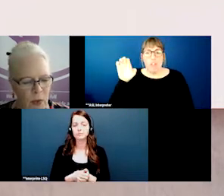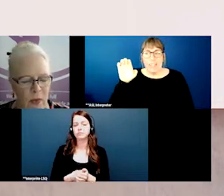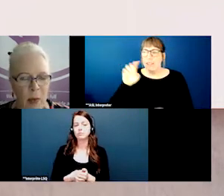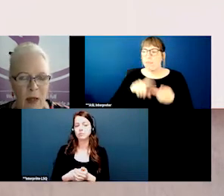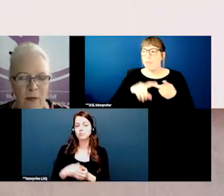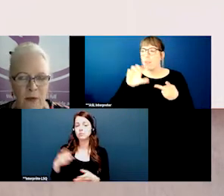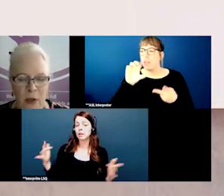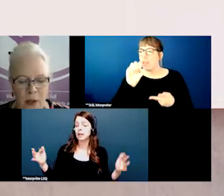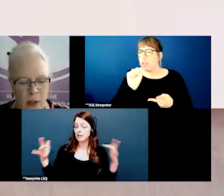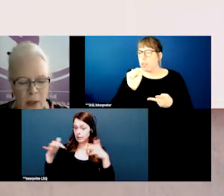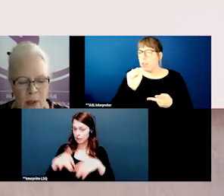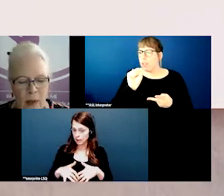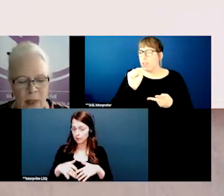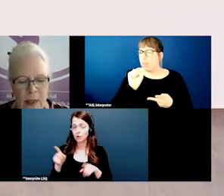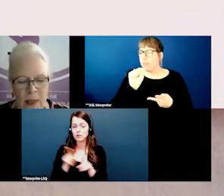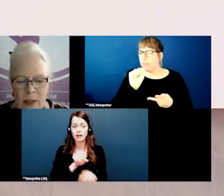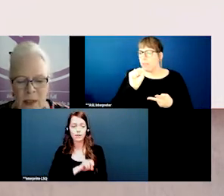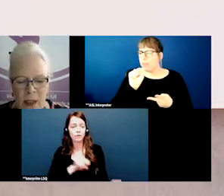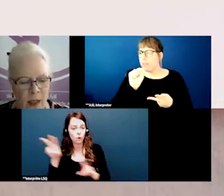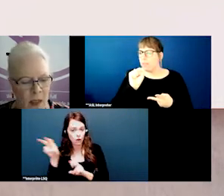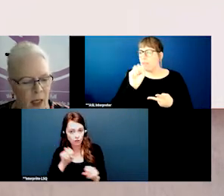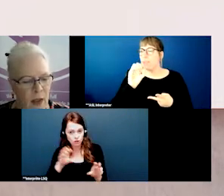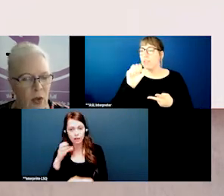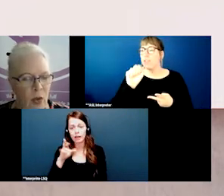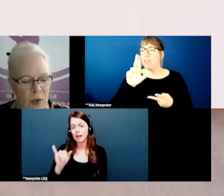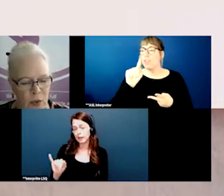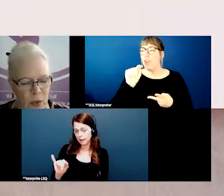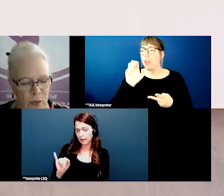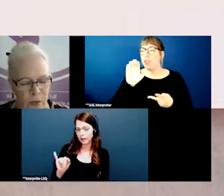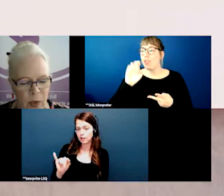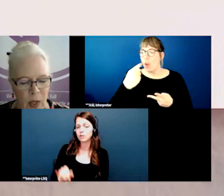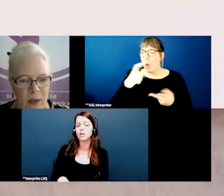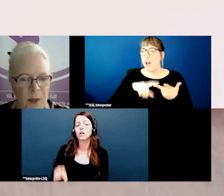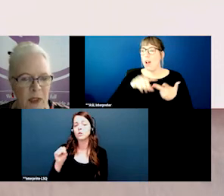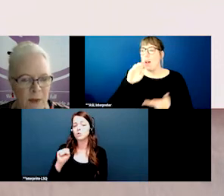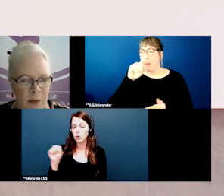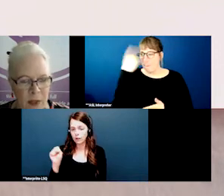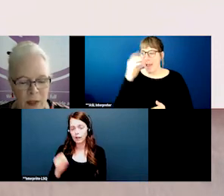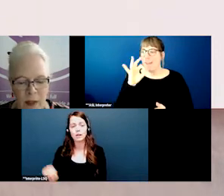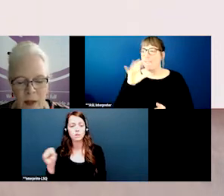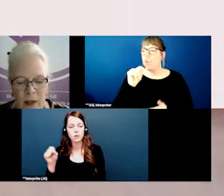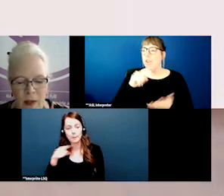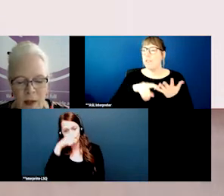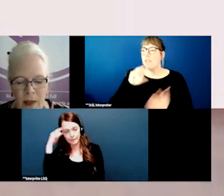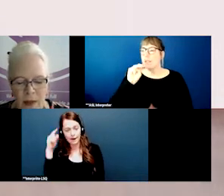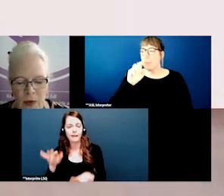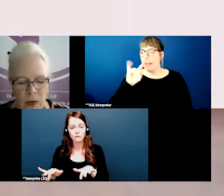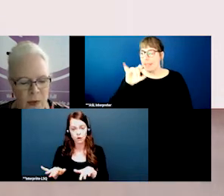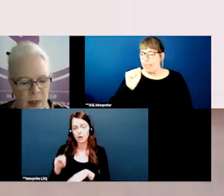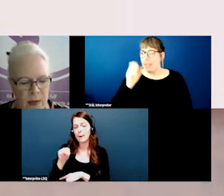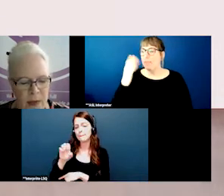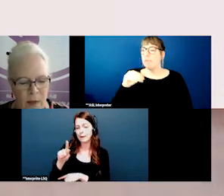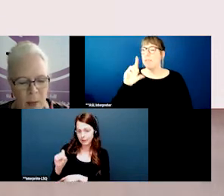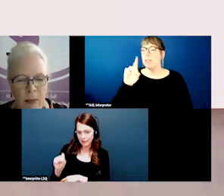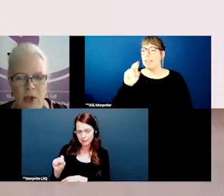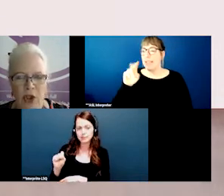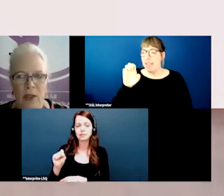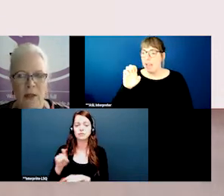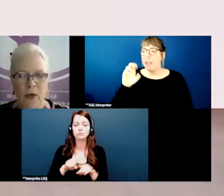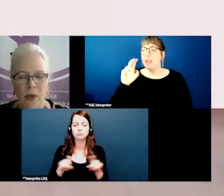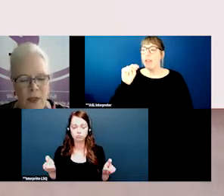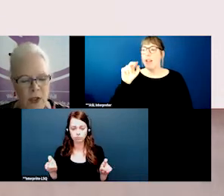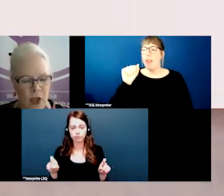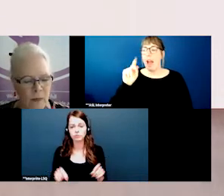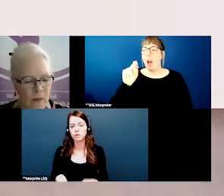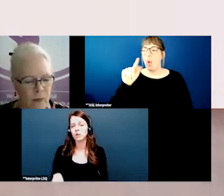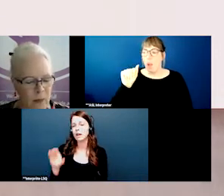Saulteaux, the Blackfoot, the Métis, the Dene, and Nakota Sioux, and specifically the ancestral space of the